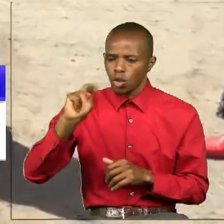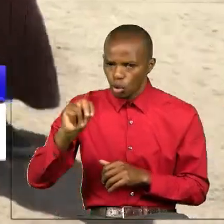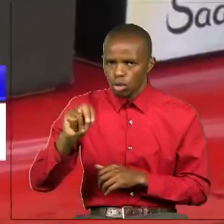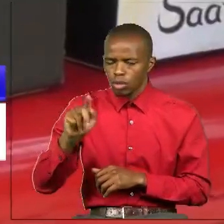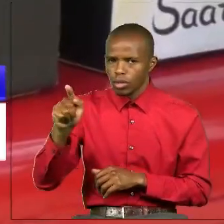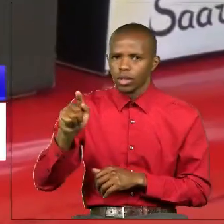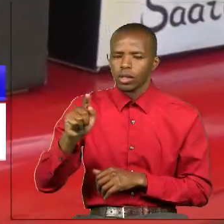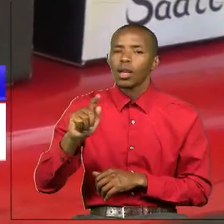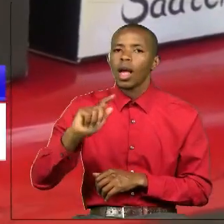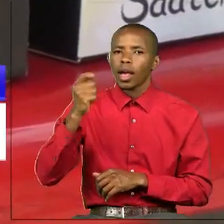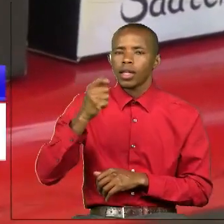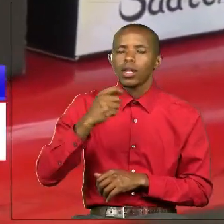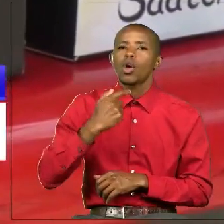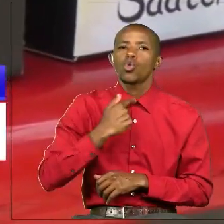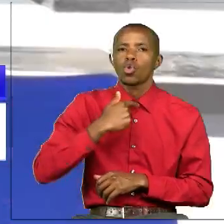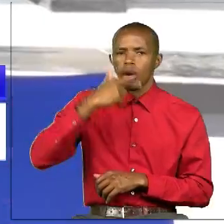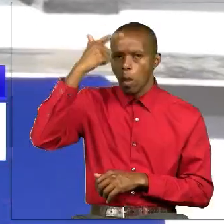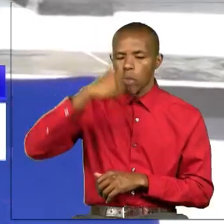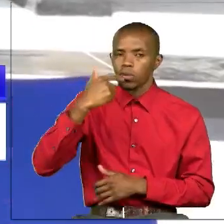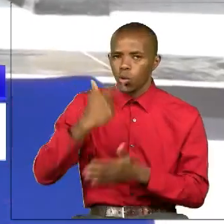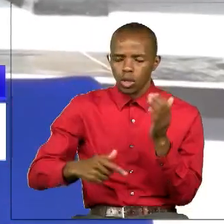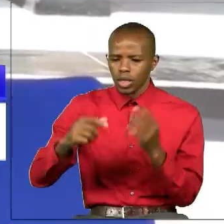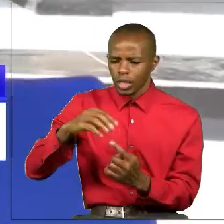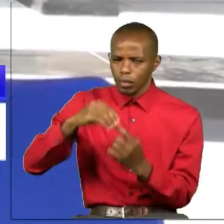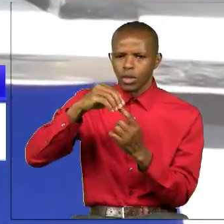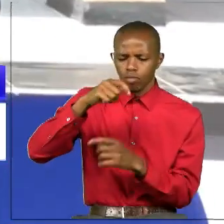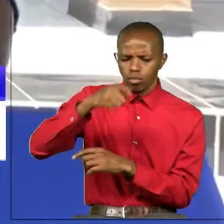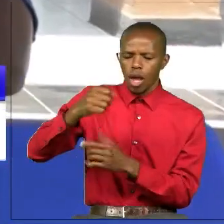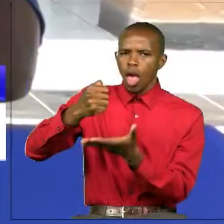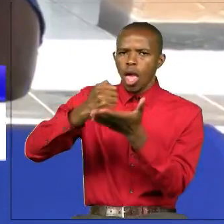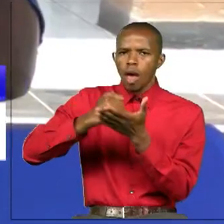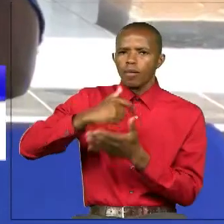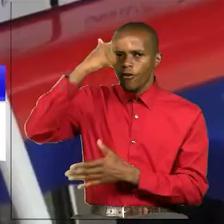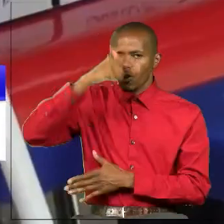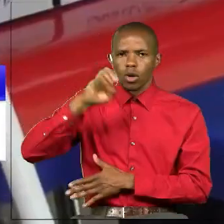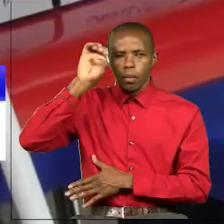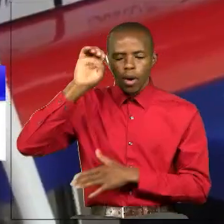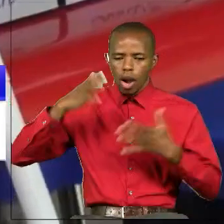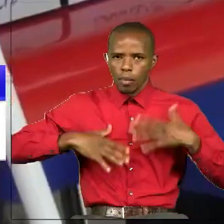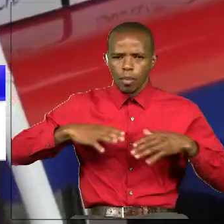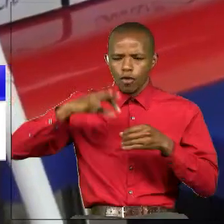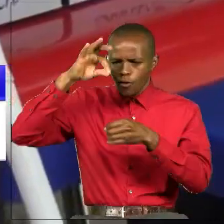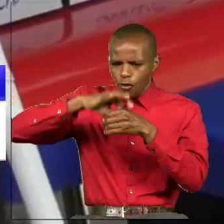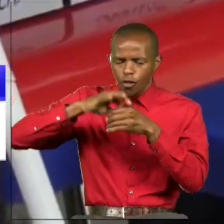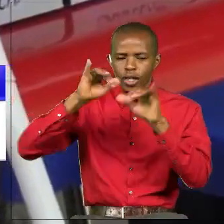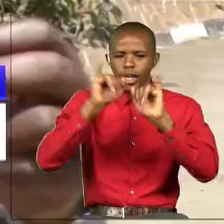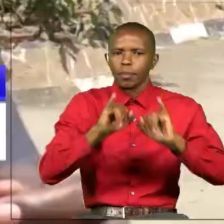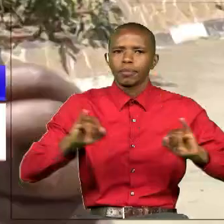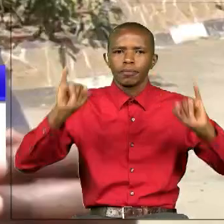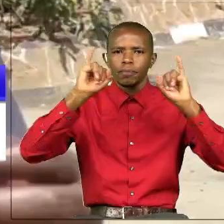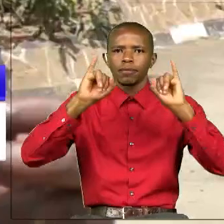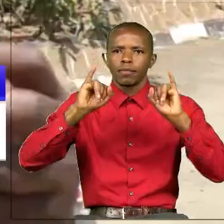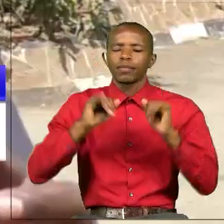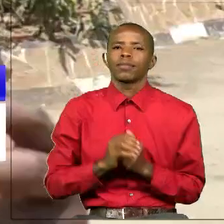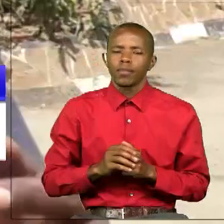Kenya Union of the Blind, tells that the special gadget will help visually impaired people vote independently.